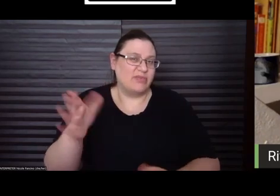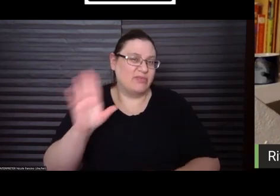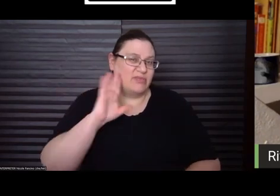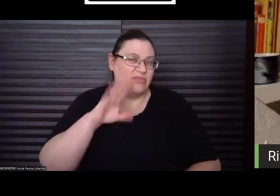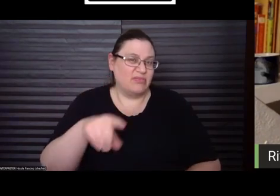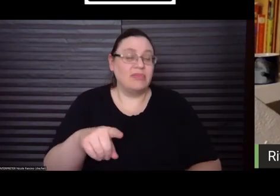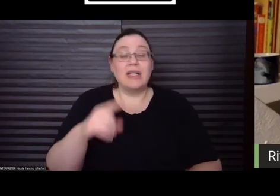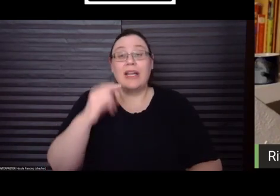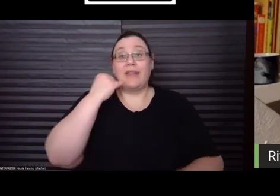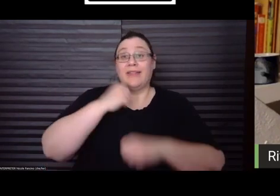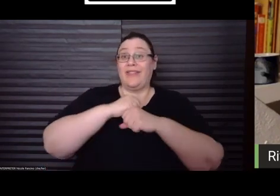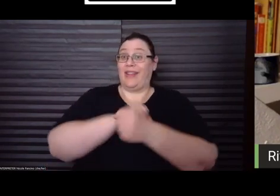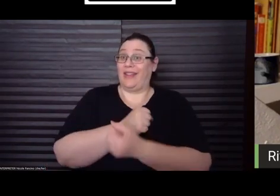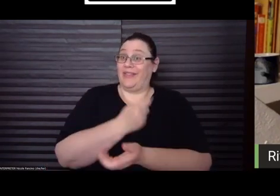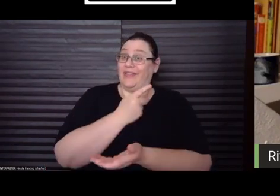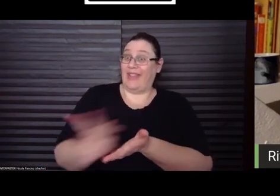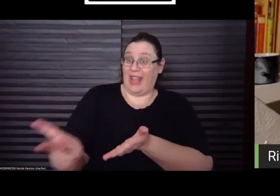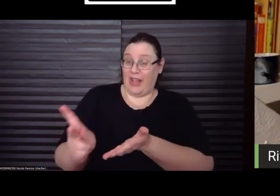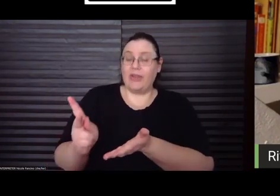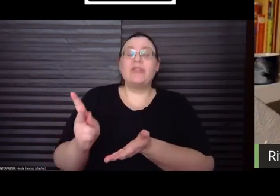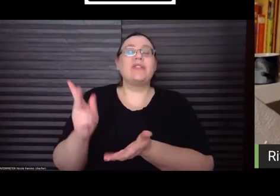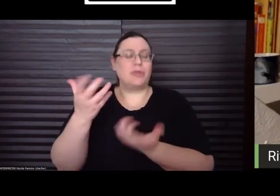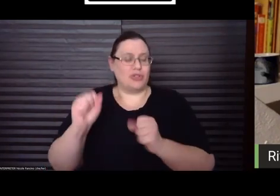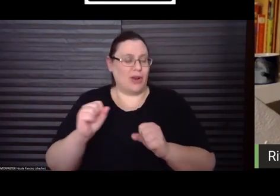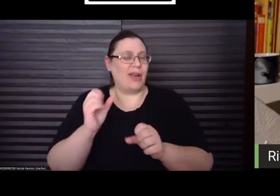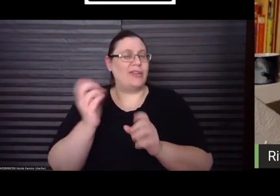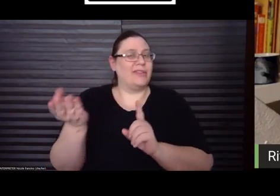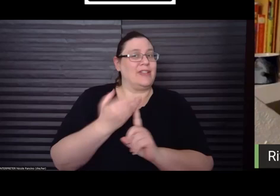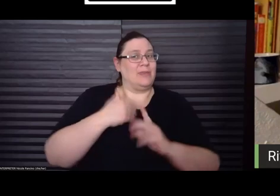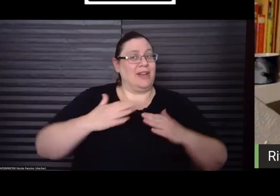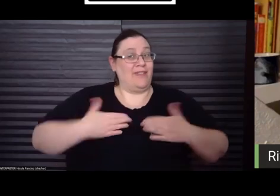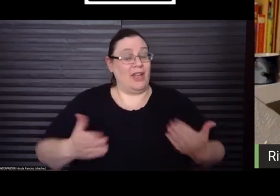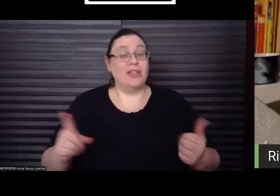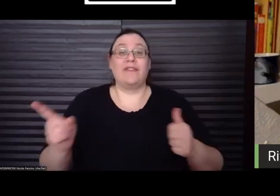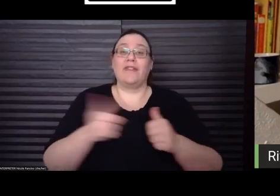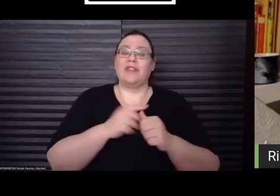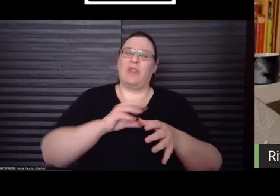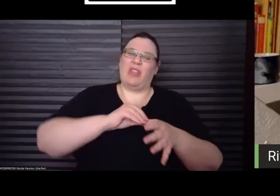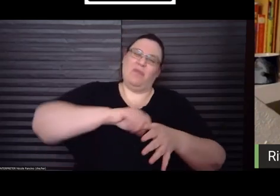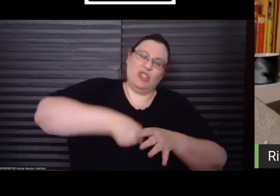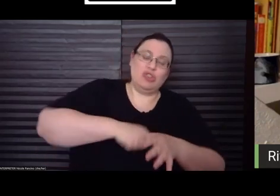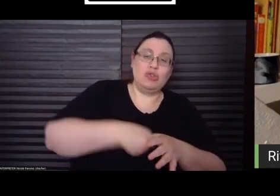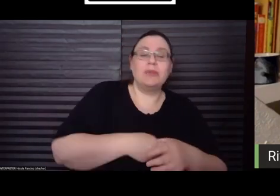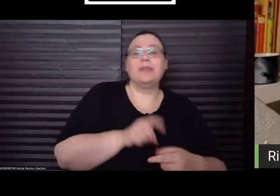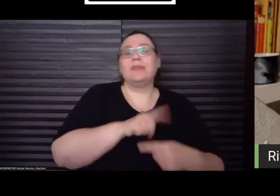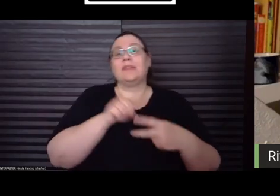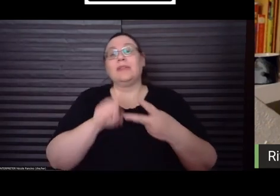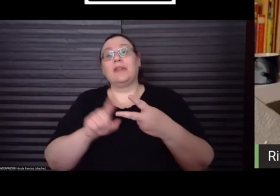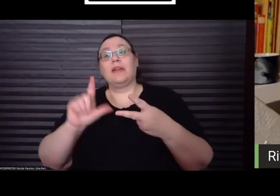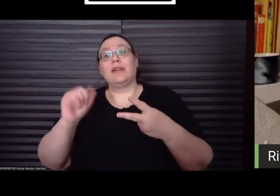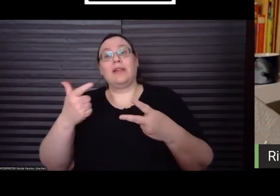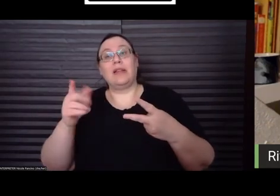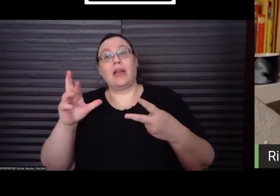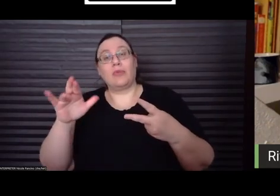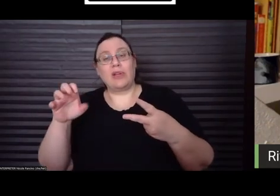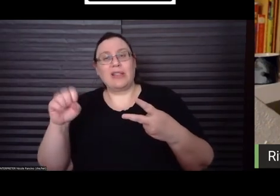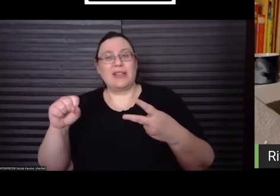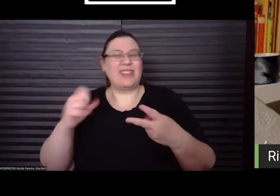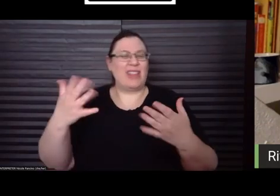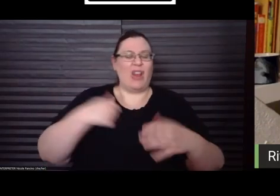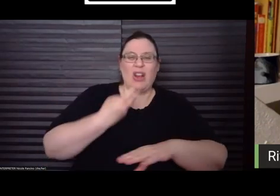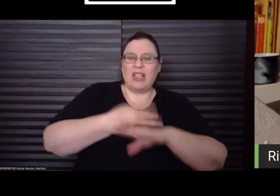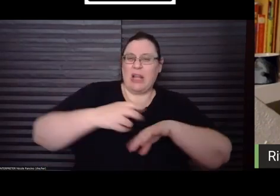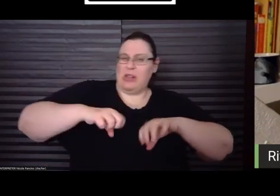If my defense fails, a confession will be sought through torture, first with thumbscrews, then with leg braces, then with the rack,